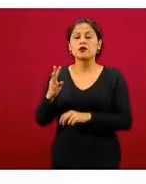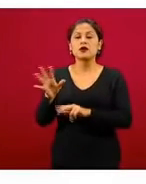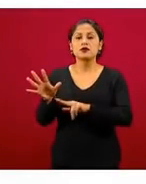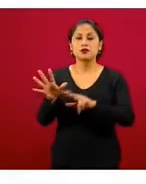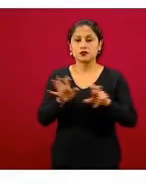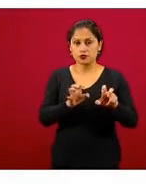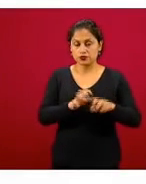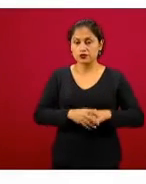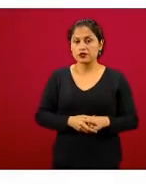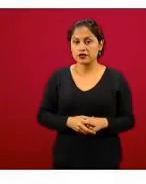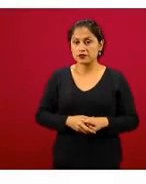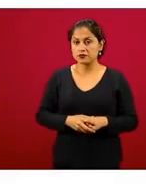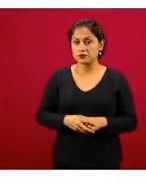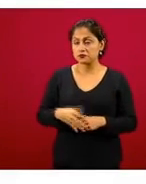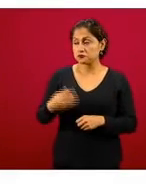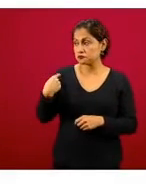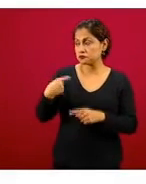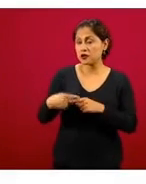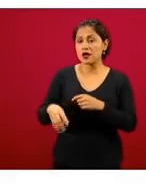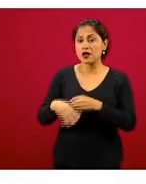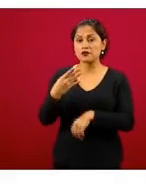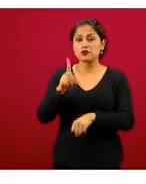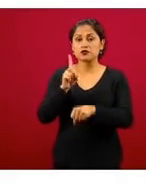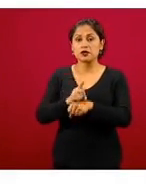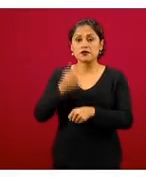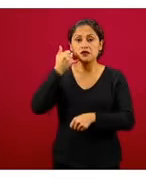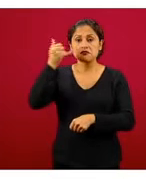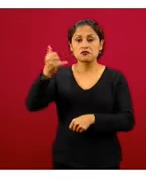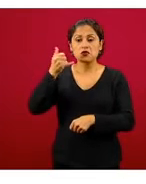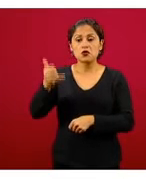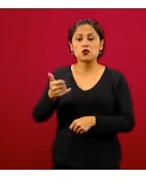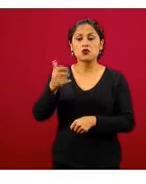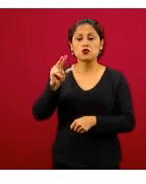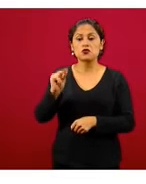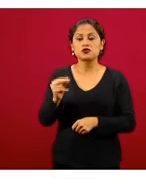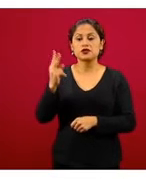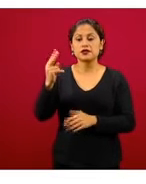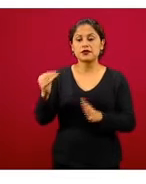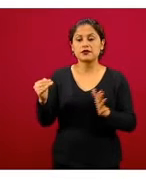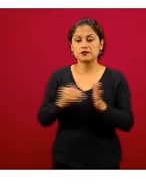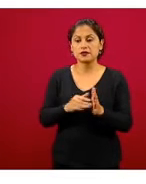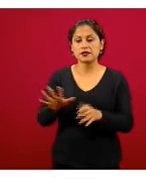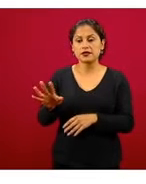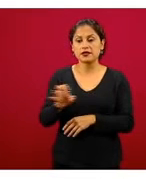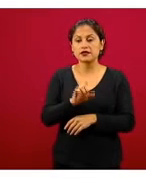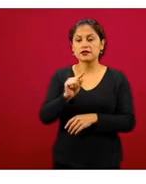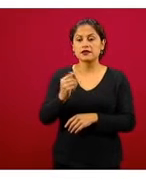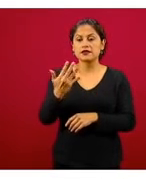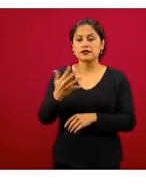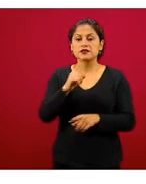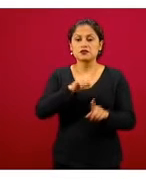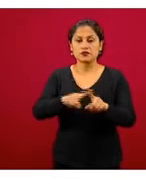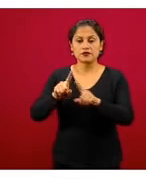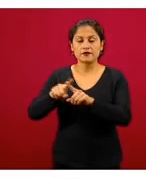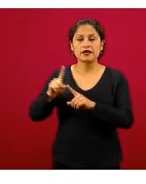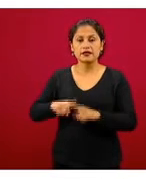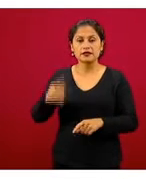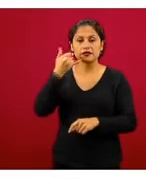the citizens was the phone lines, or the hotlines, the phone assistance